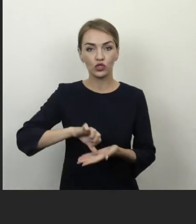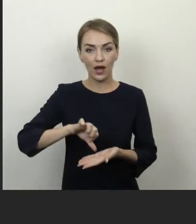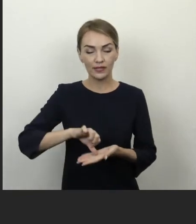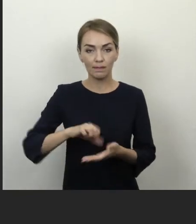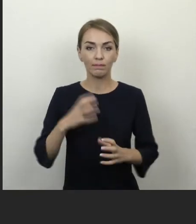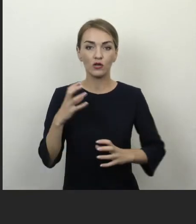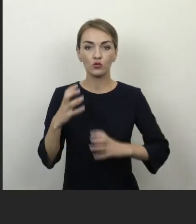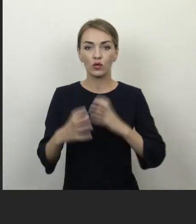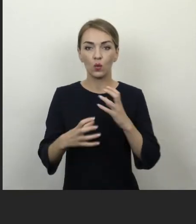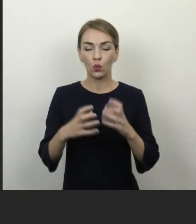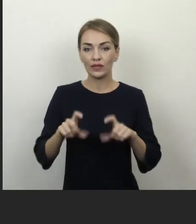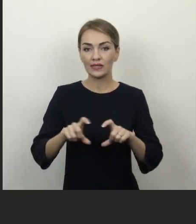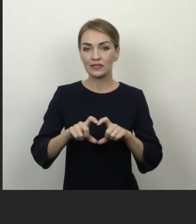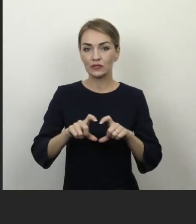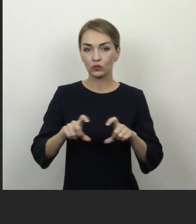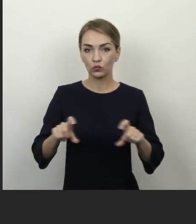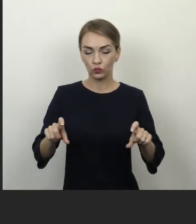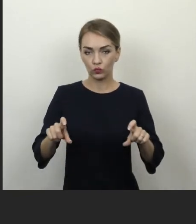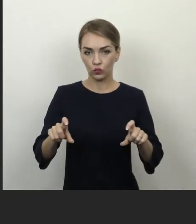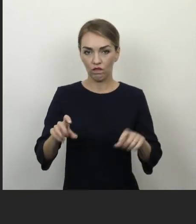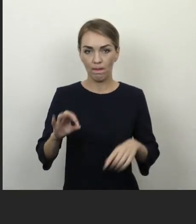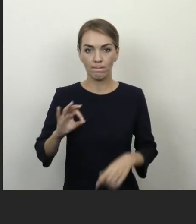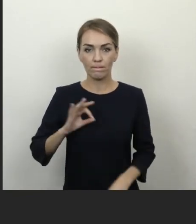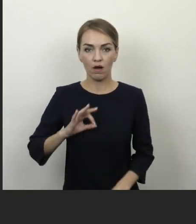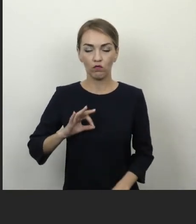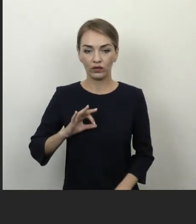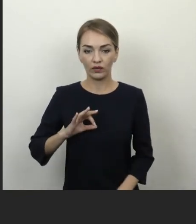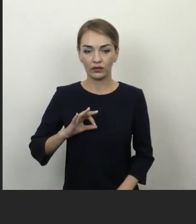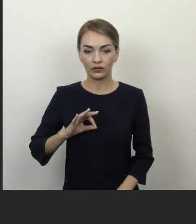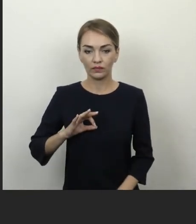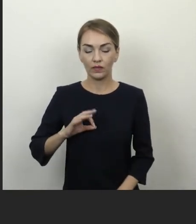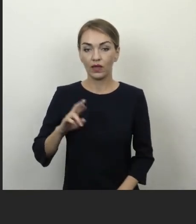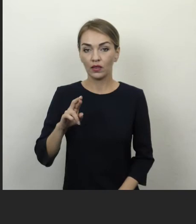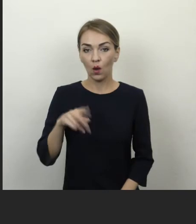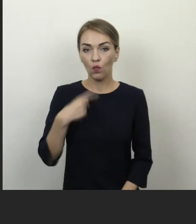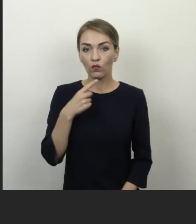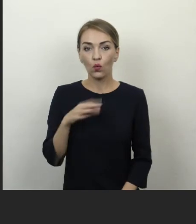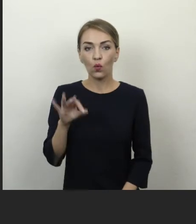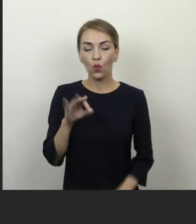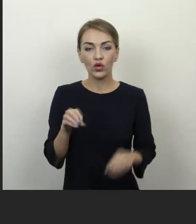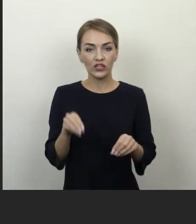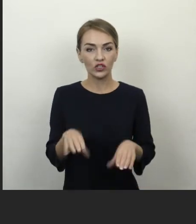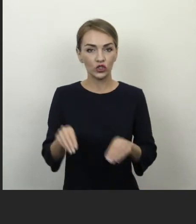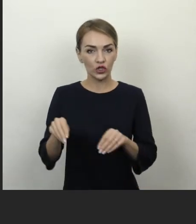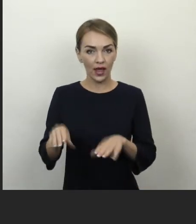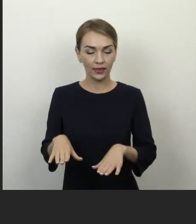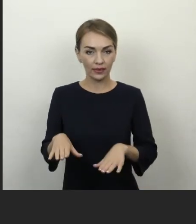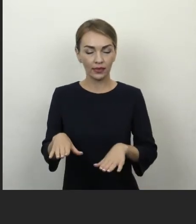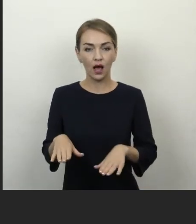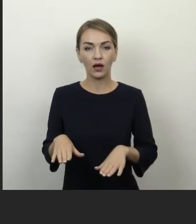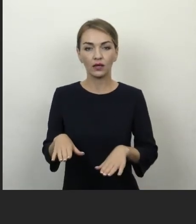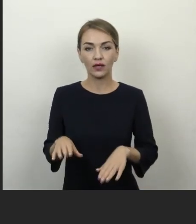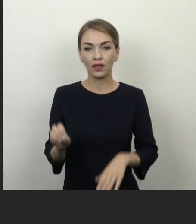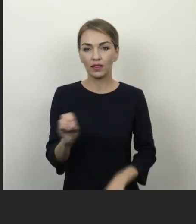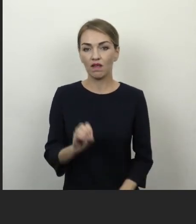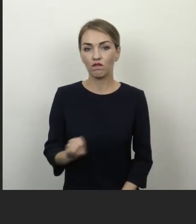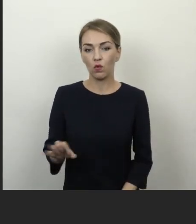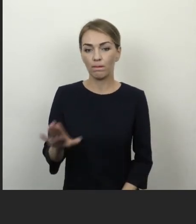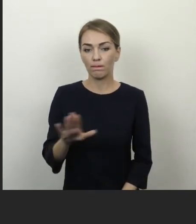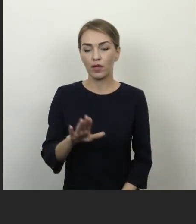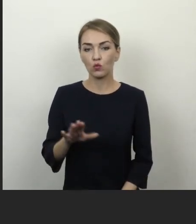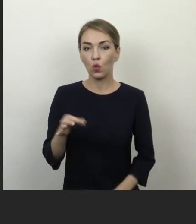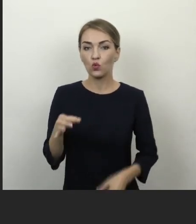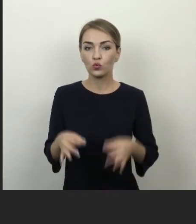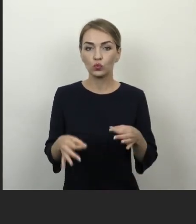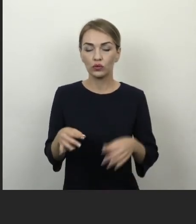with participation of the international legal institutions. In this case, I'm talking about the judgments